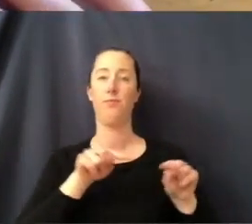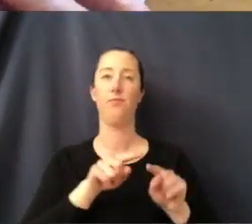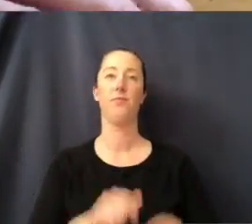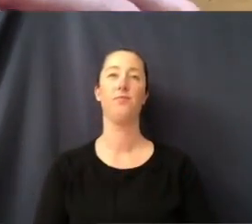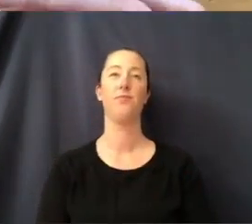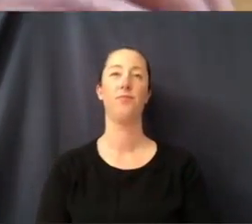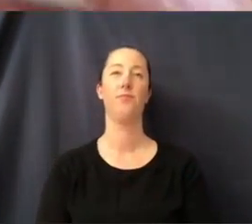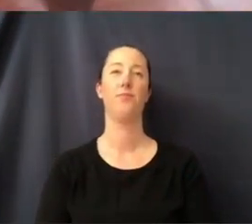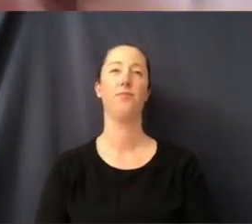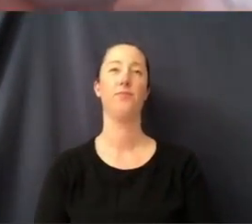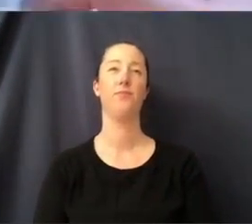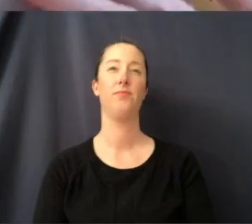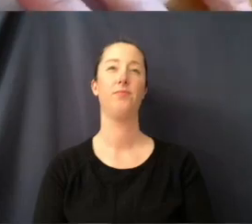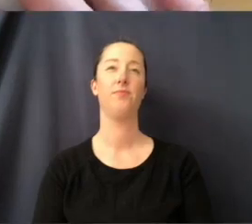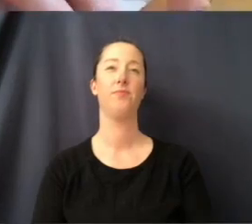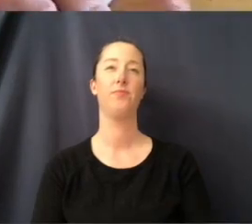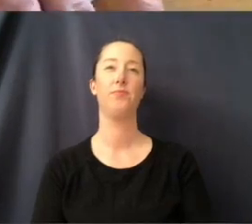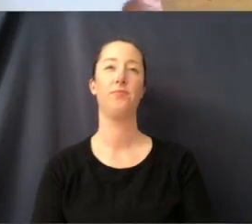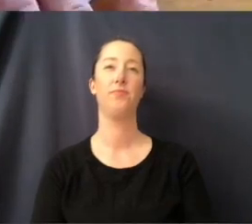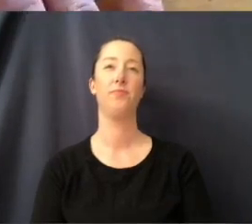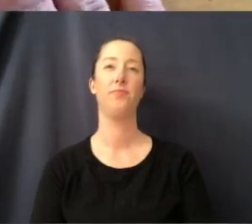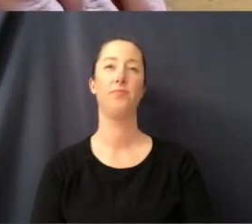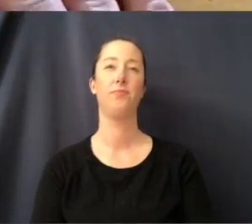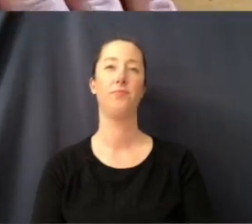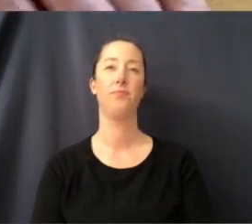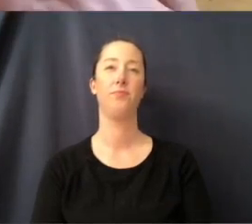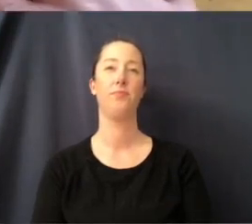it. Like that.